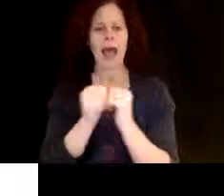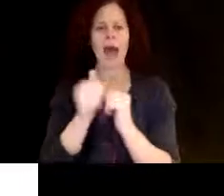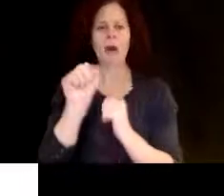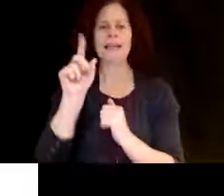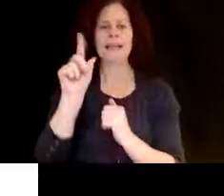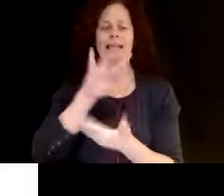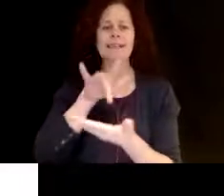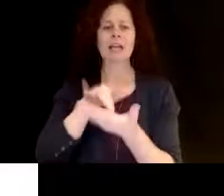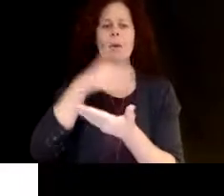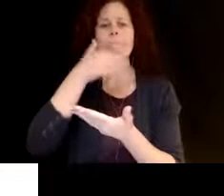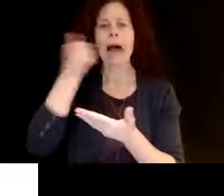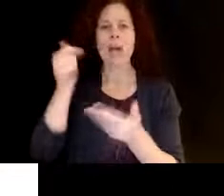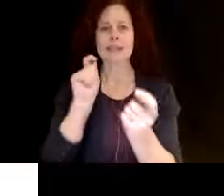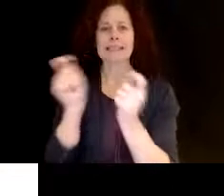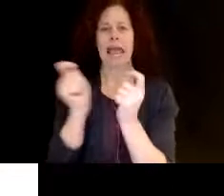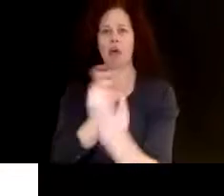slide.